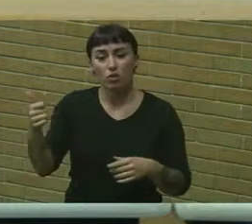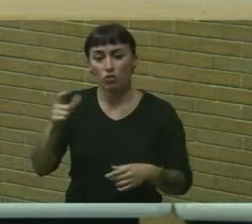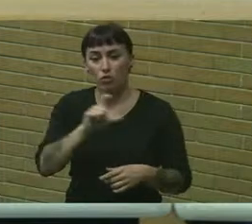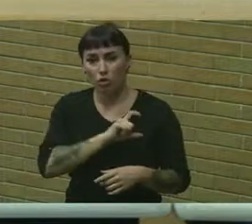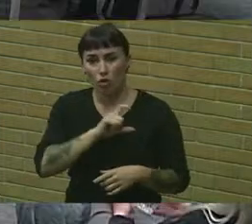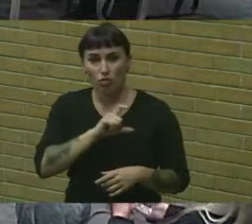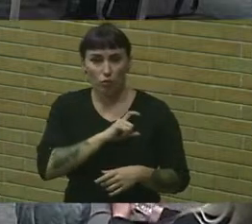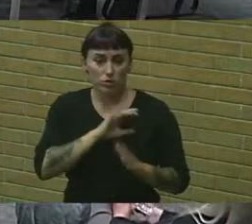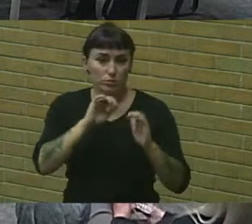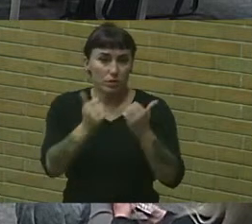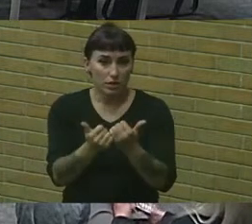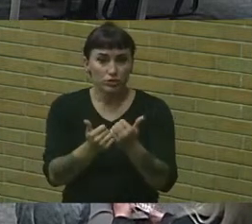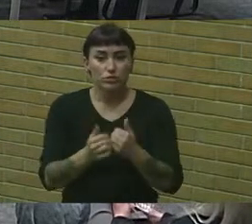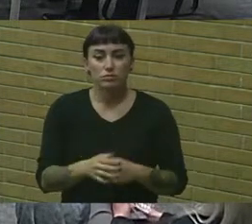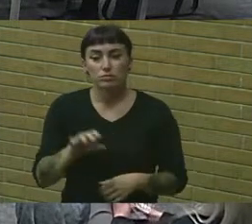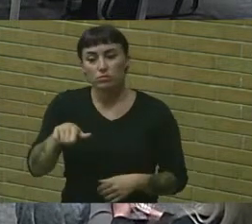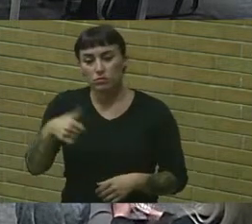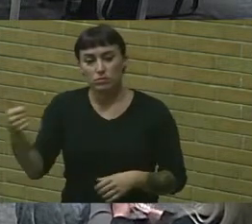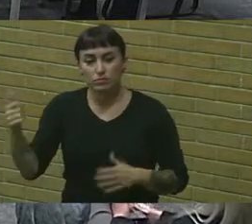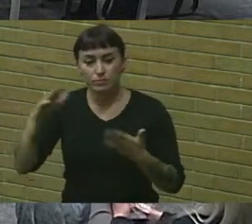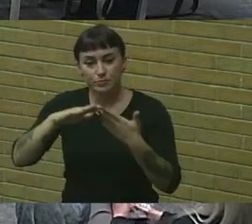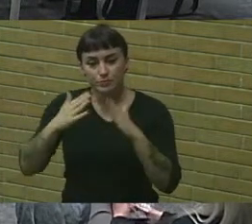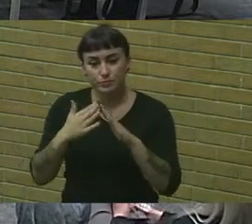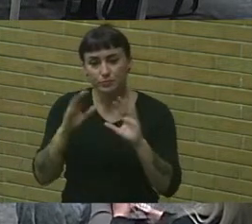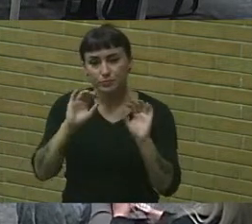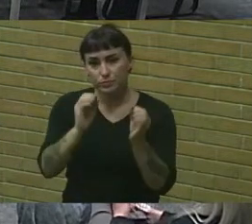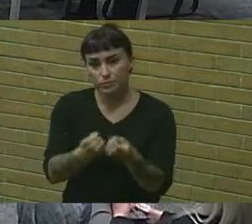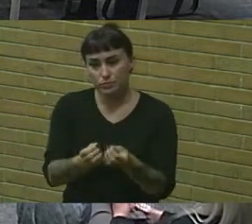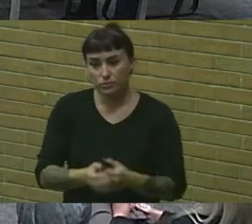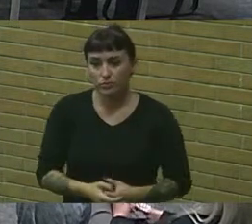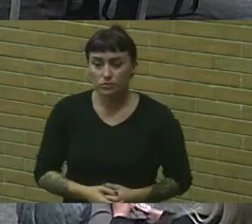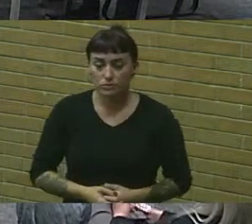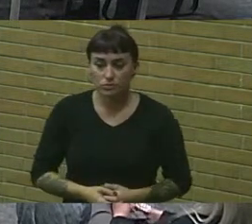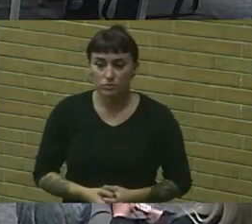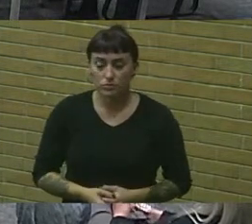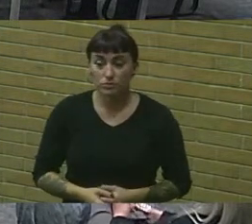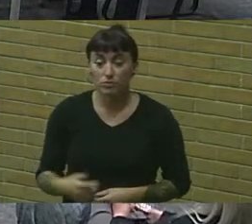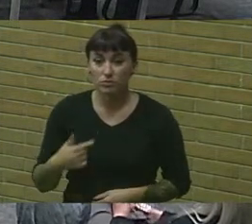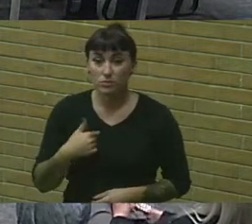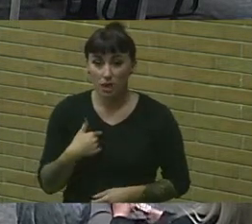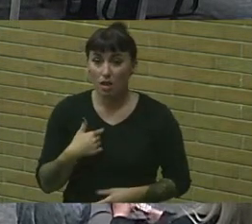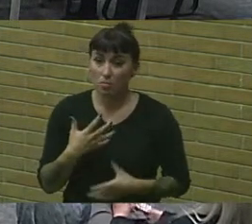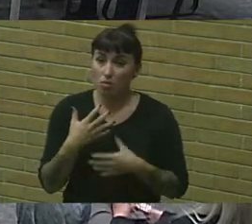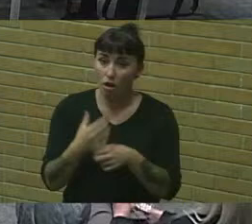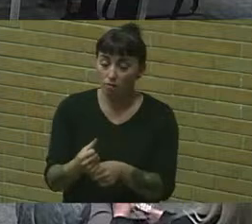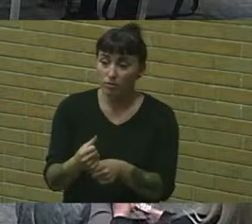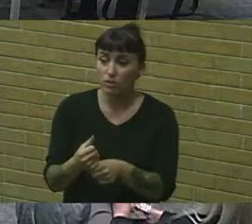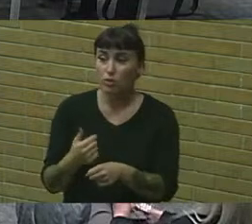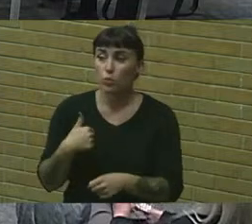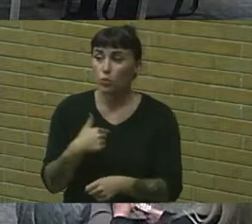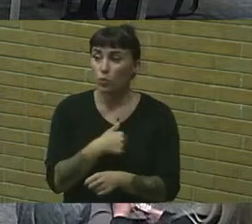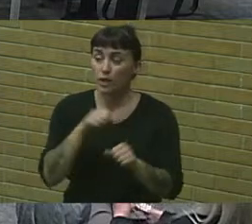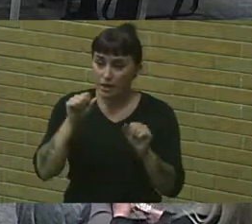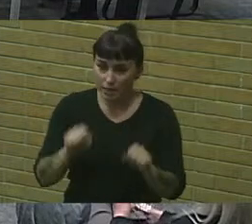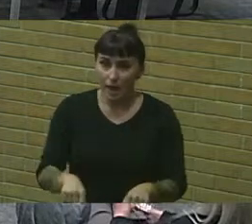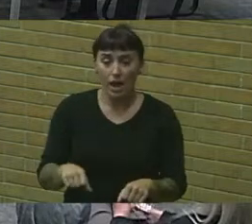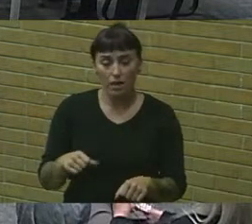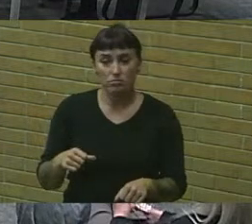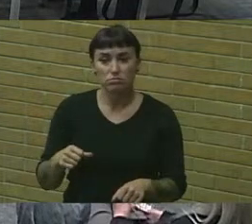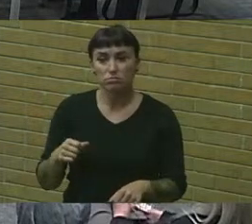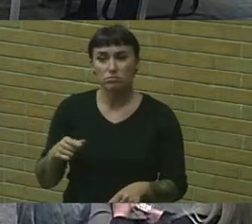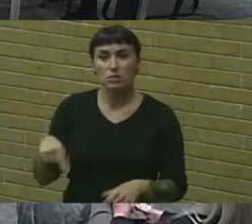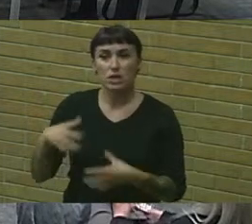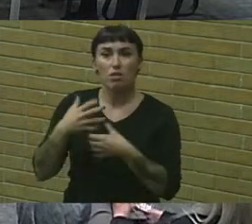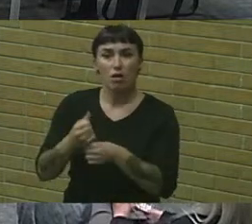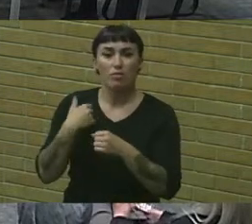enforcement agencies and other community organizations. I am confident, we can be confident, that